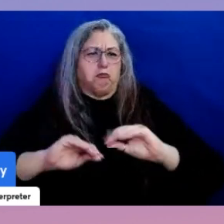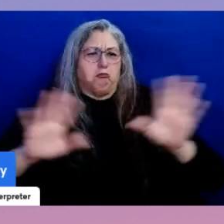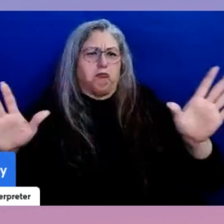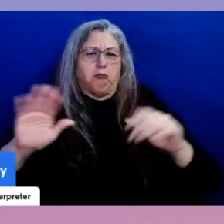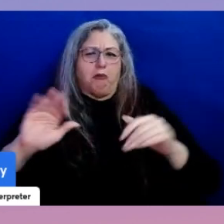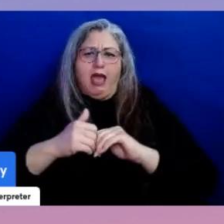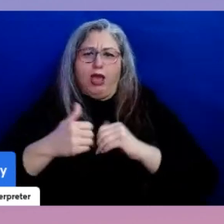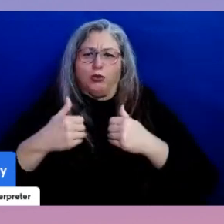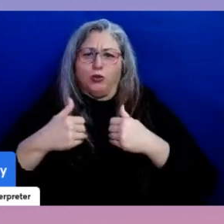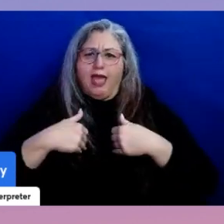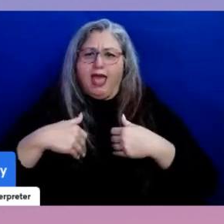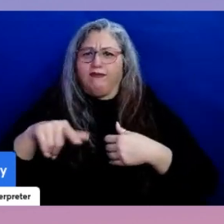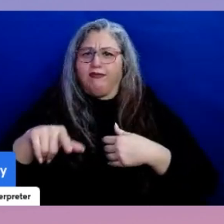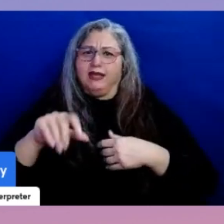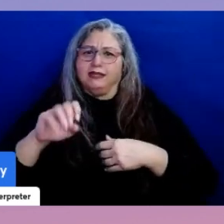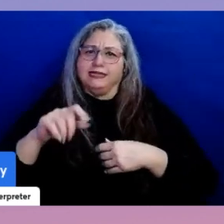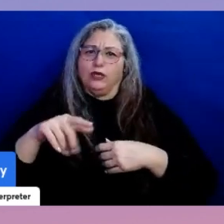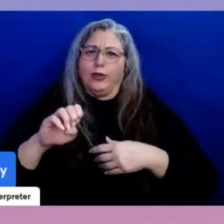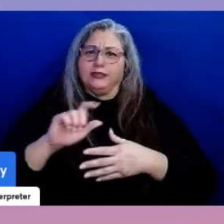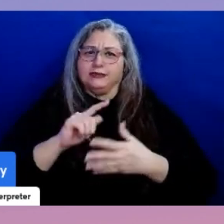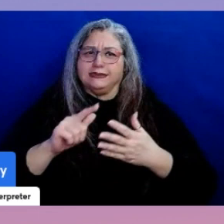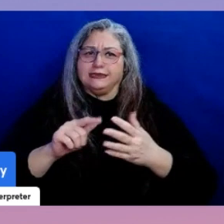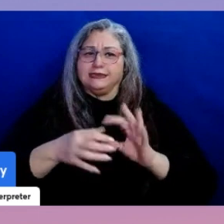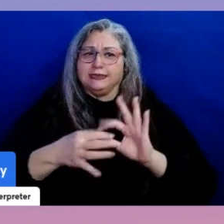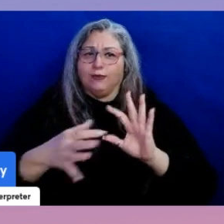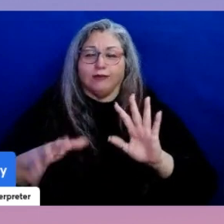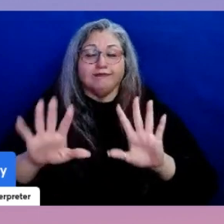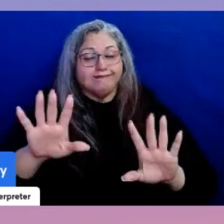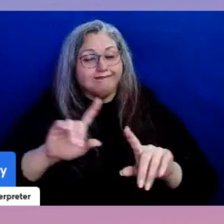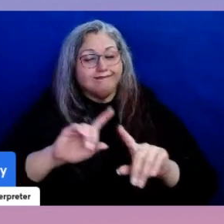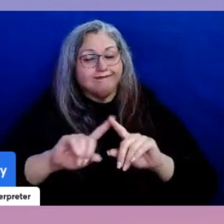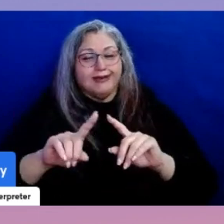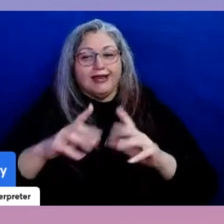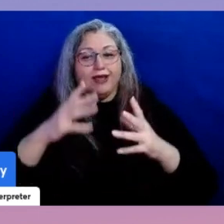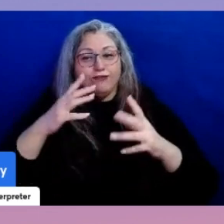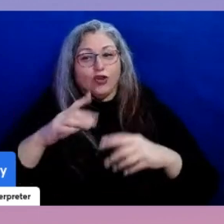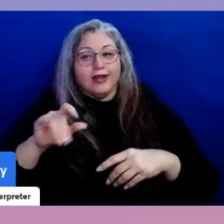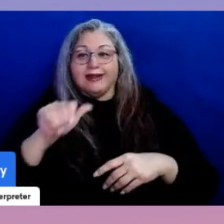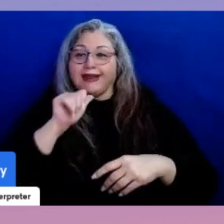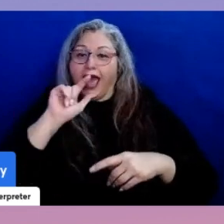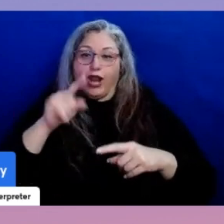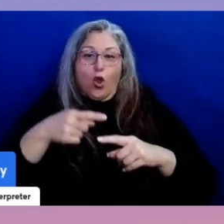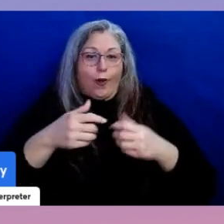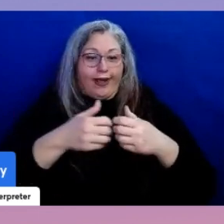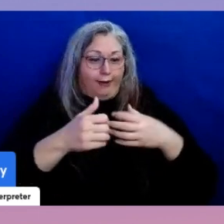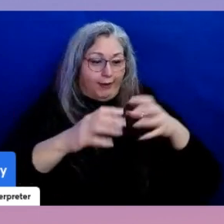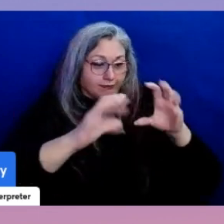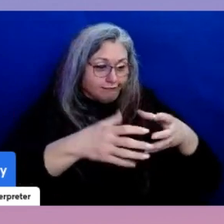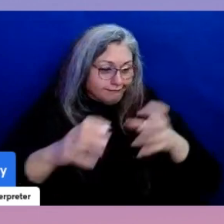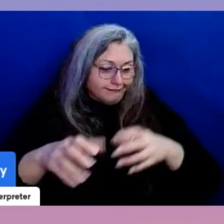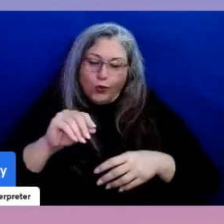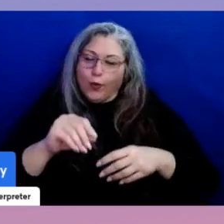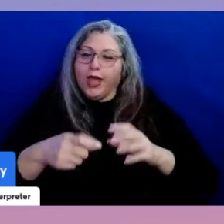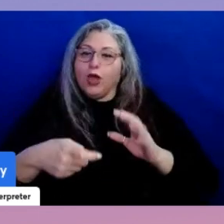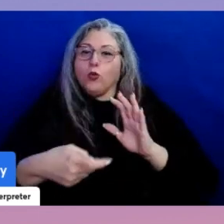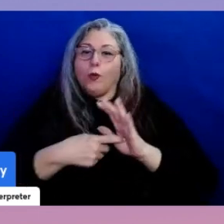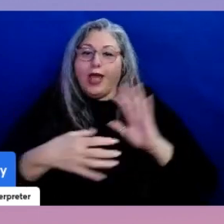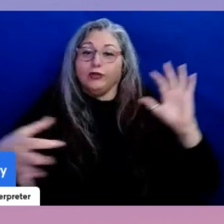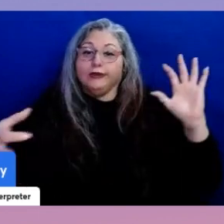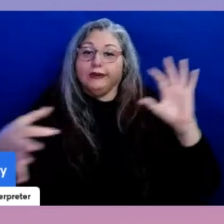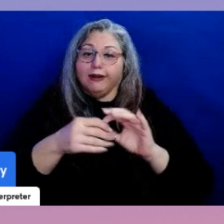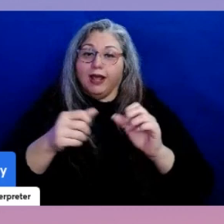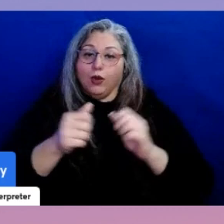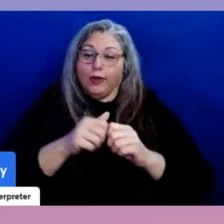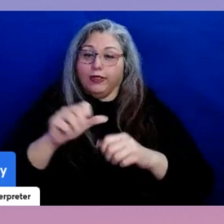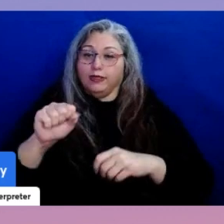deployed. Unfortunately, databases don't work in complete isolation. They require connection to the source of data through